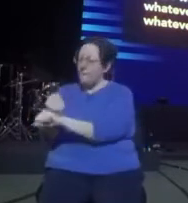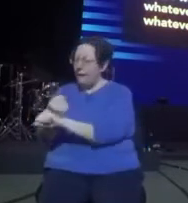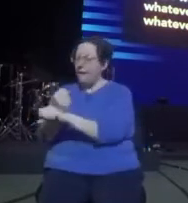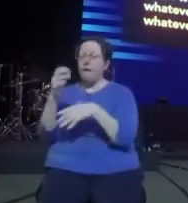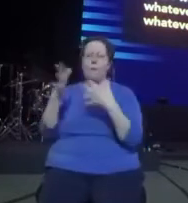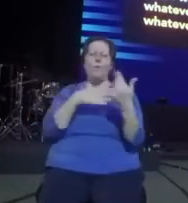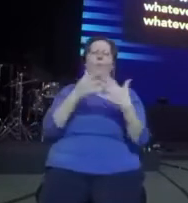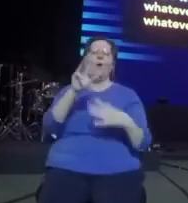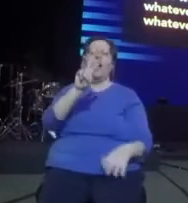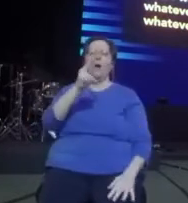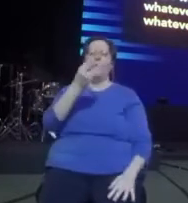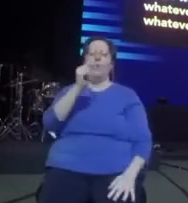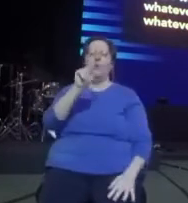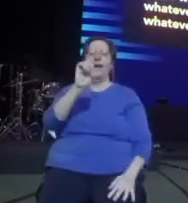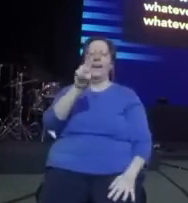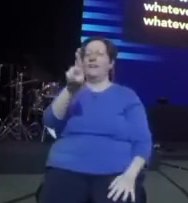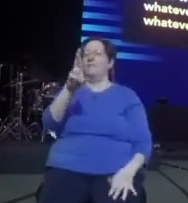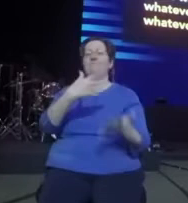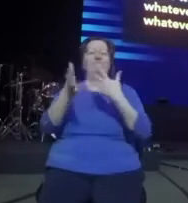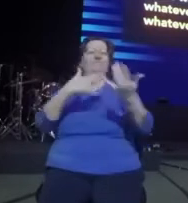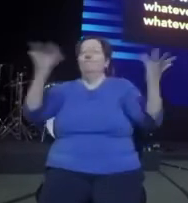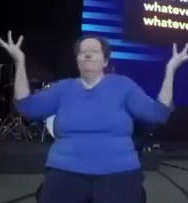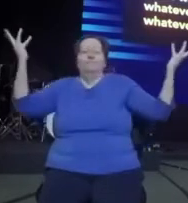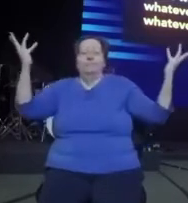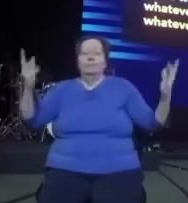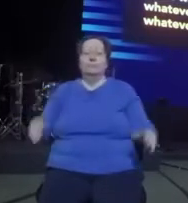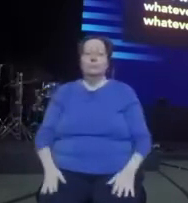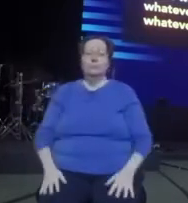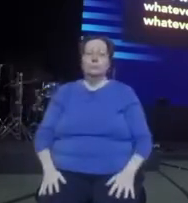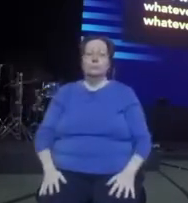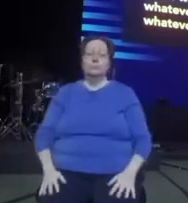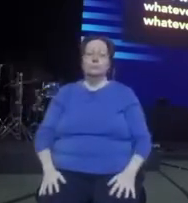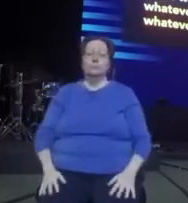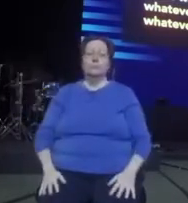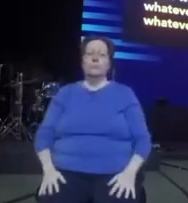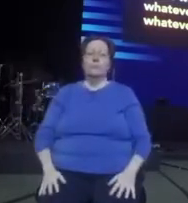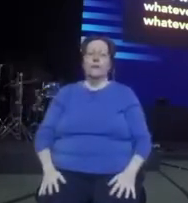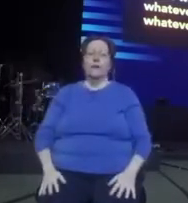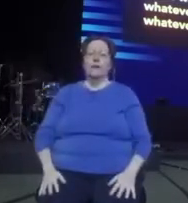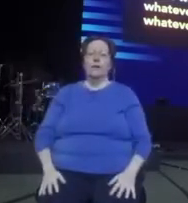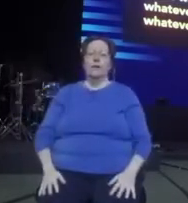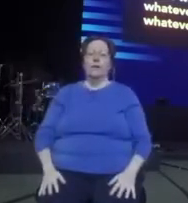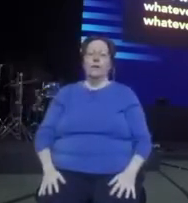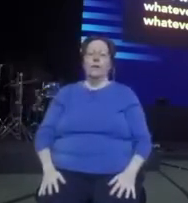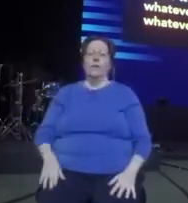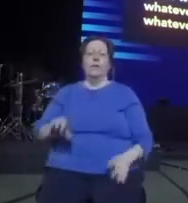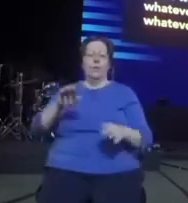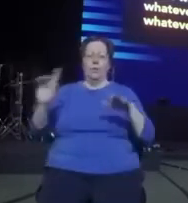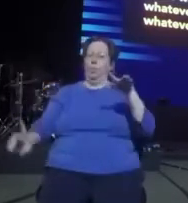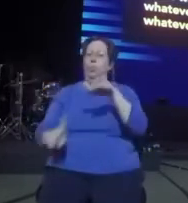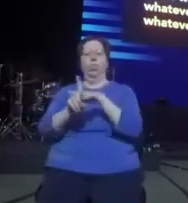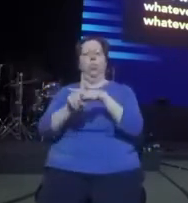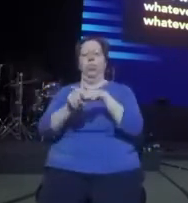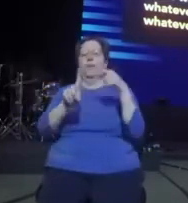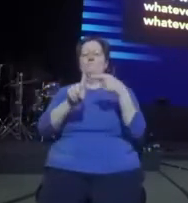whatever means whatever. When this thing wants to come knocking at your